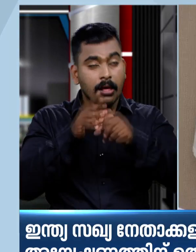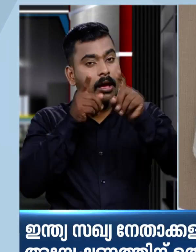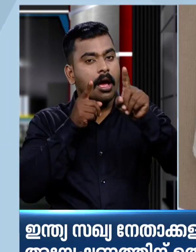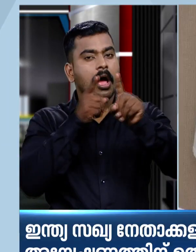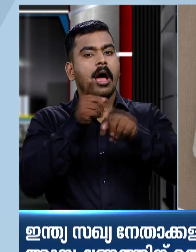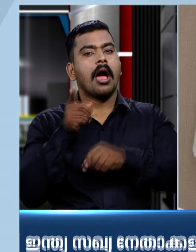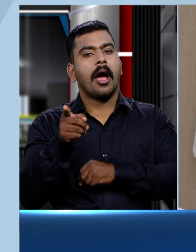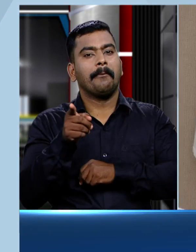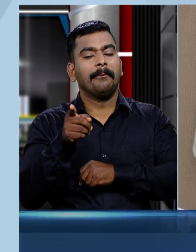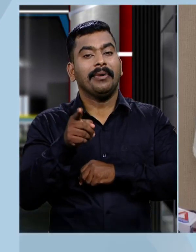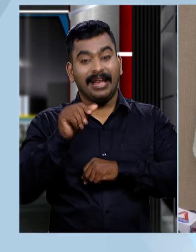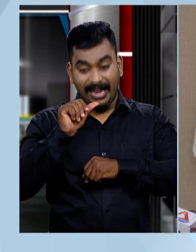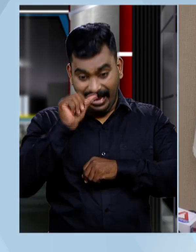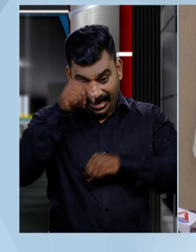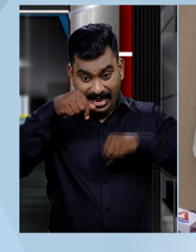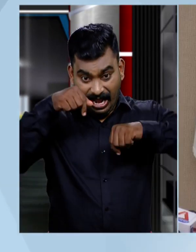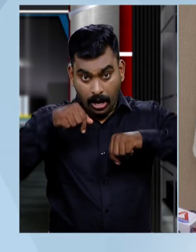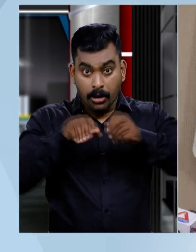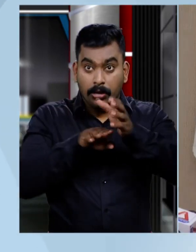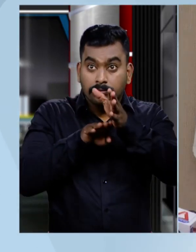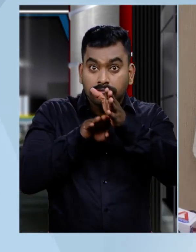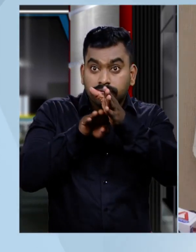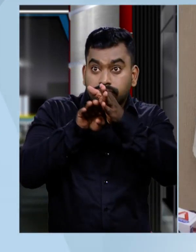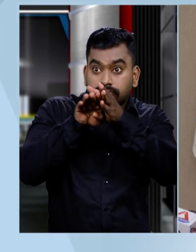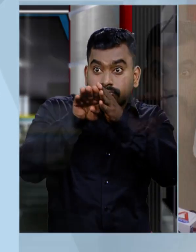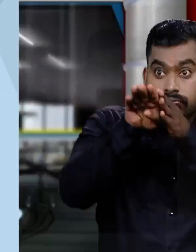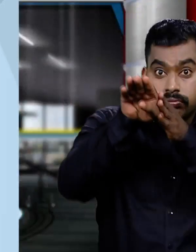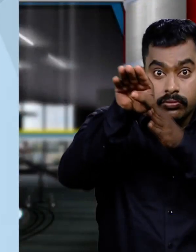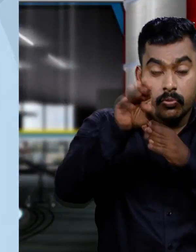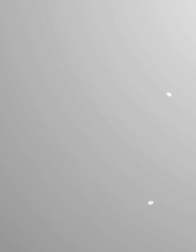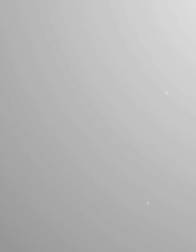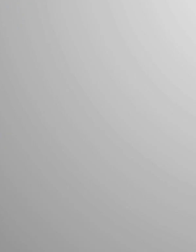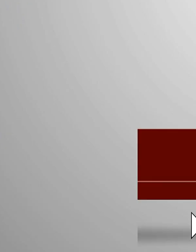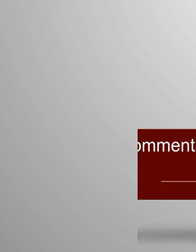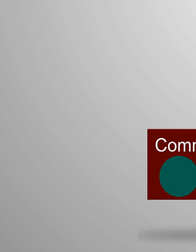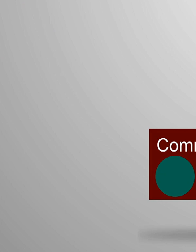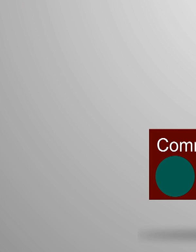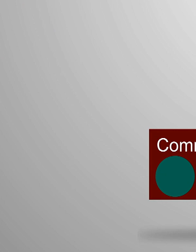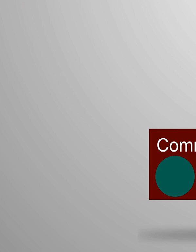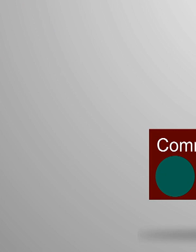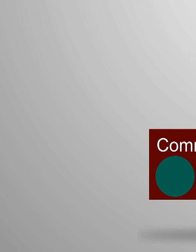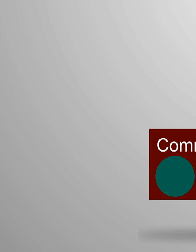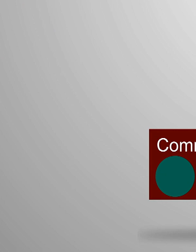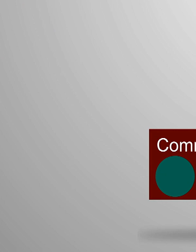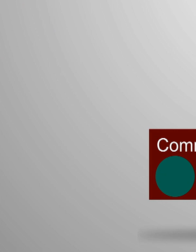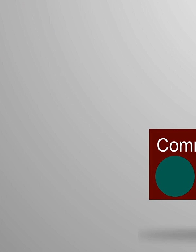that the country is making under Prime Minister Narendra Modi ji's leadership. So